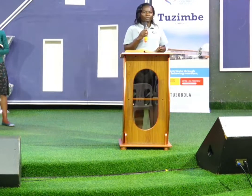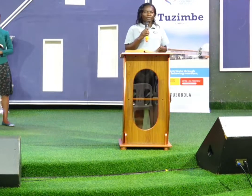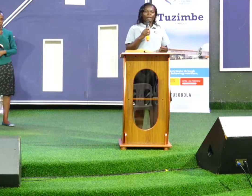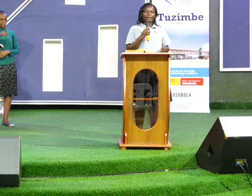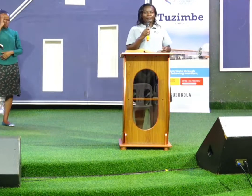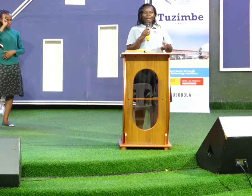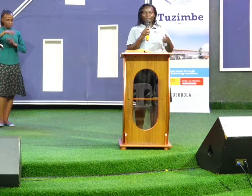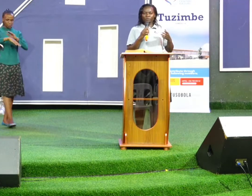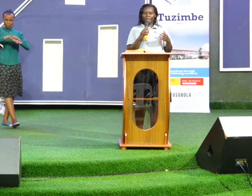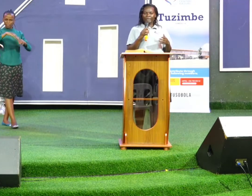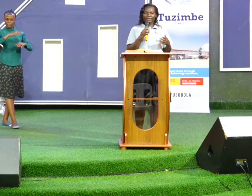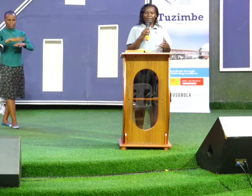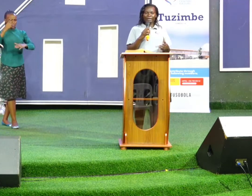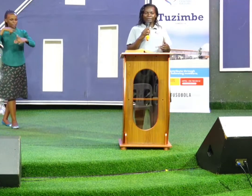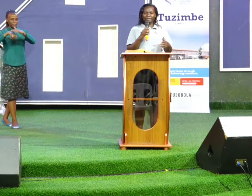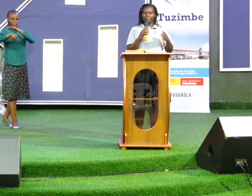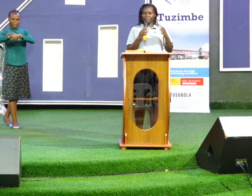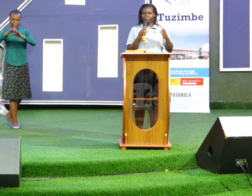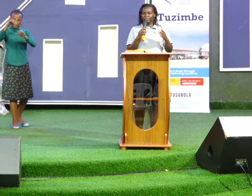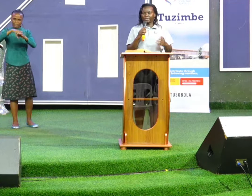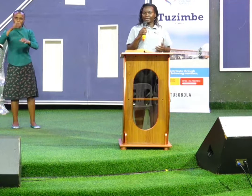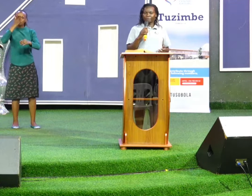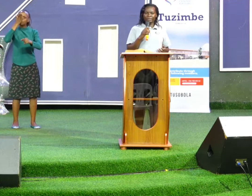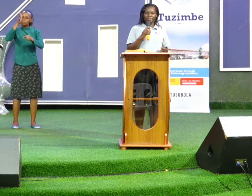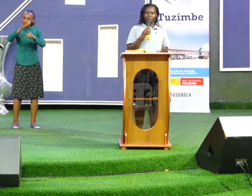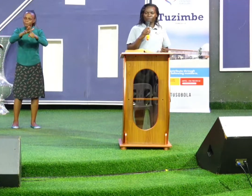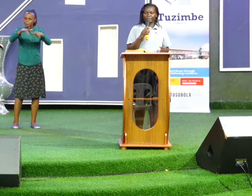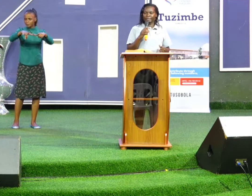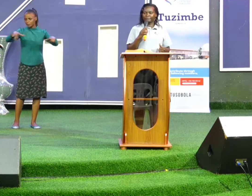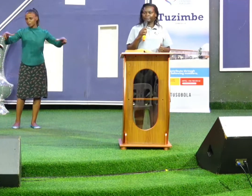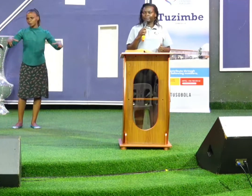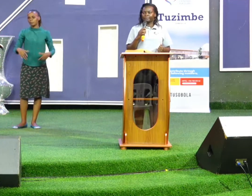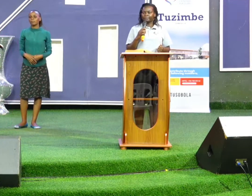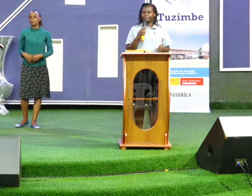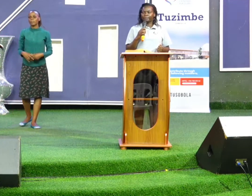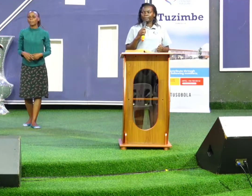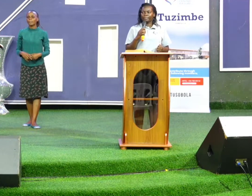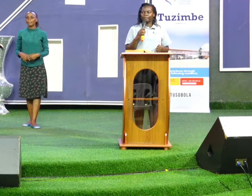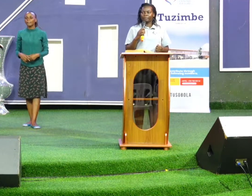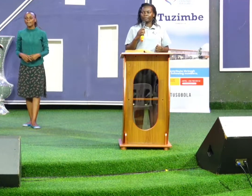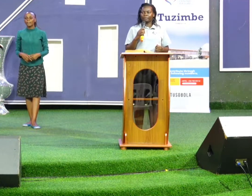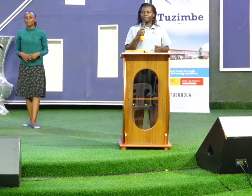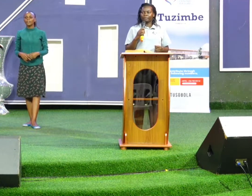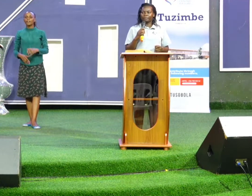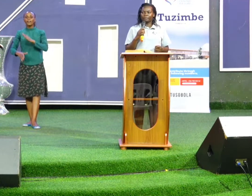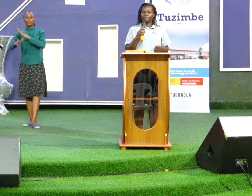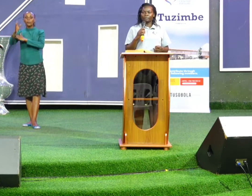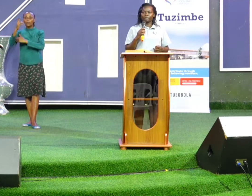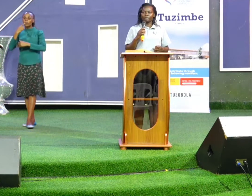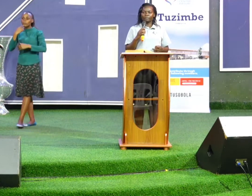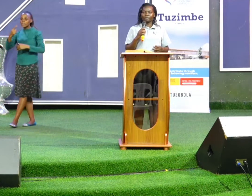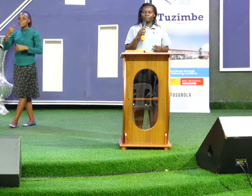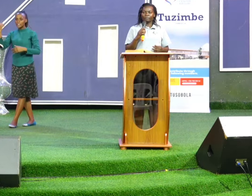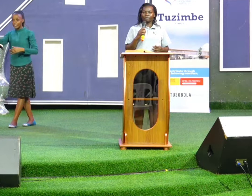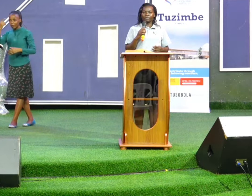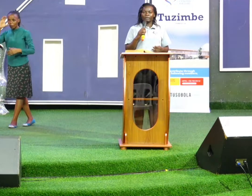promised land. Era Katonda n'agamba nti tebajja kuyingira mu nsi ensuubize. God eventually said it's only Caleb and Joshua who